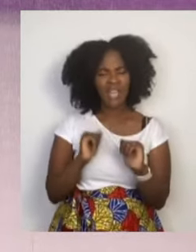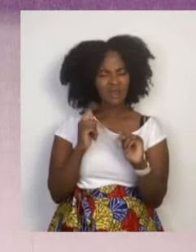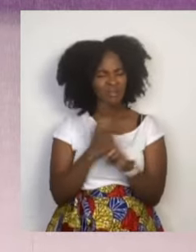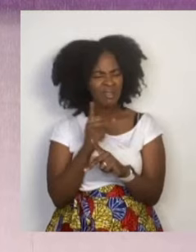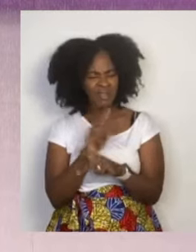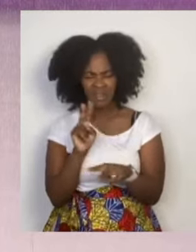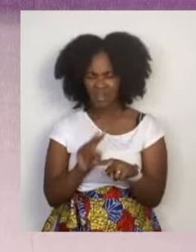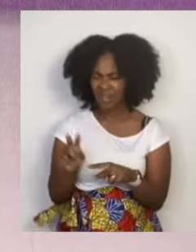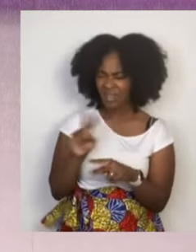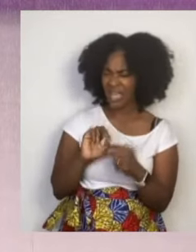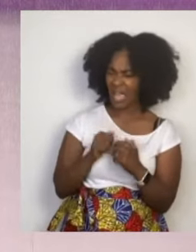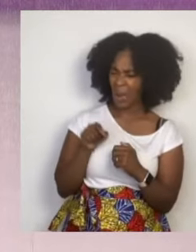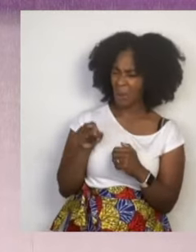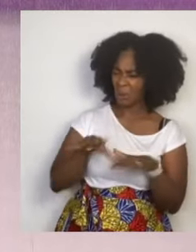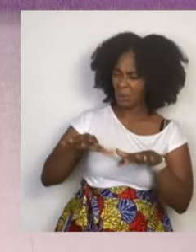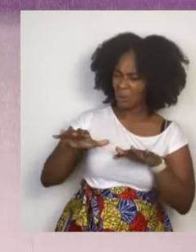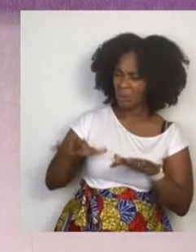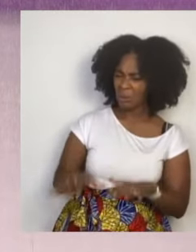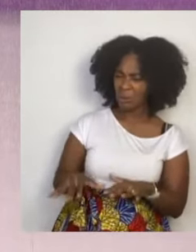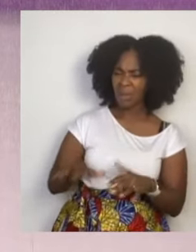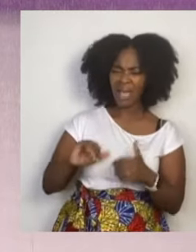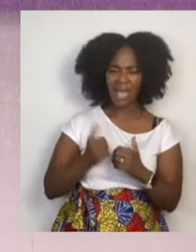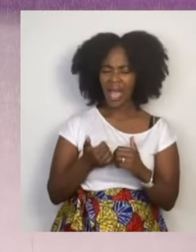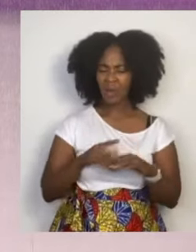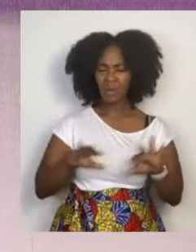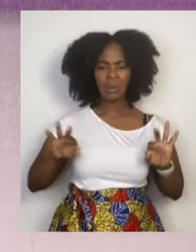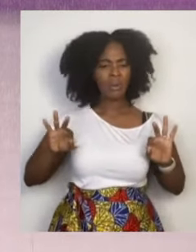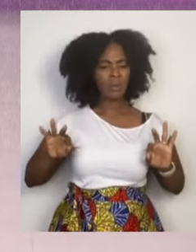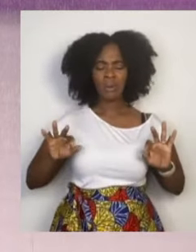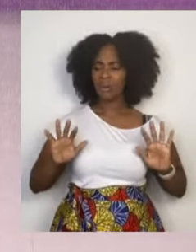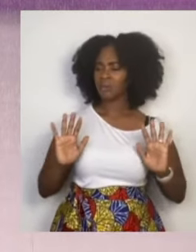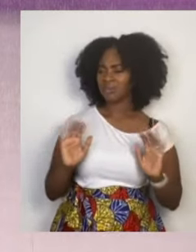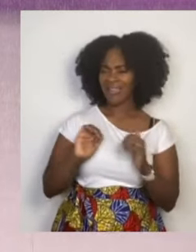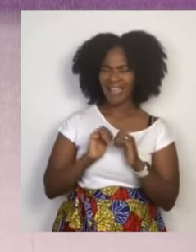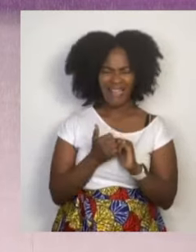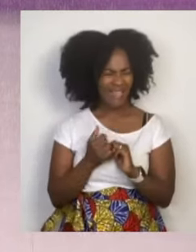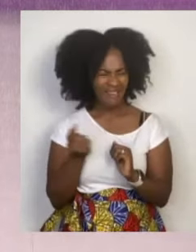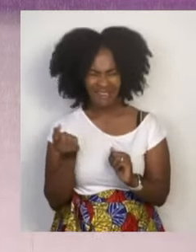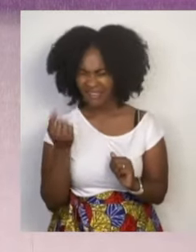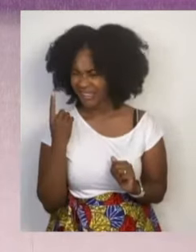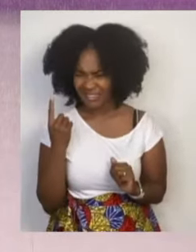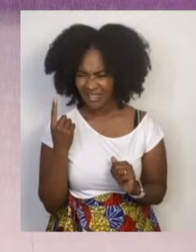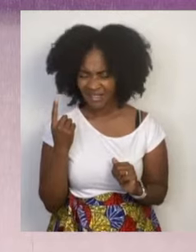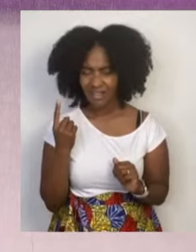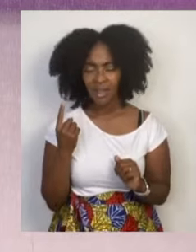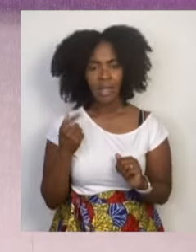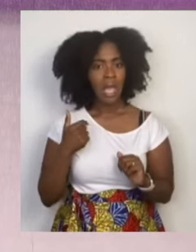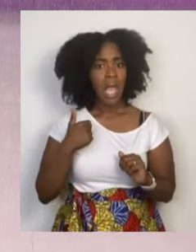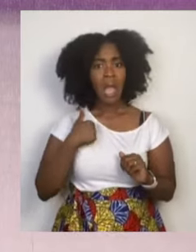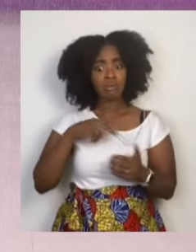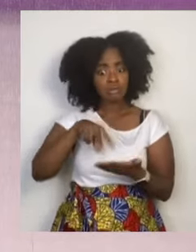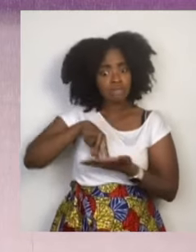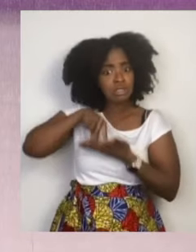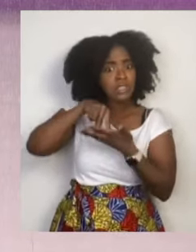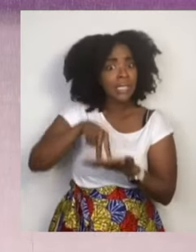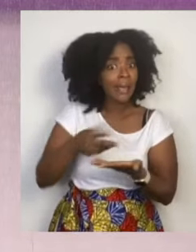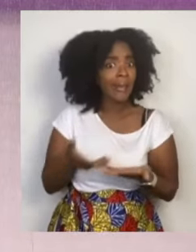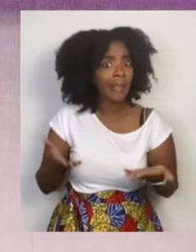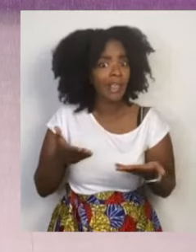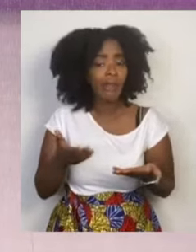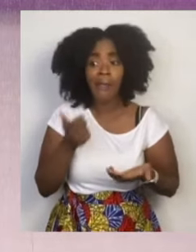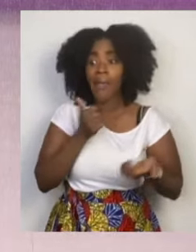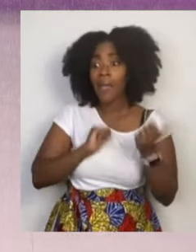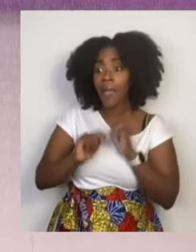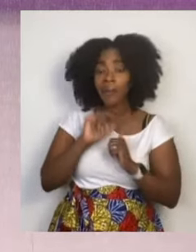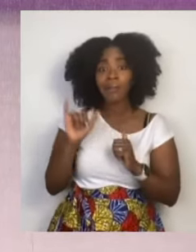you so collected? They don't understand. I'm just standing here acting like what God said is